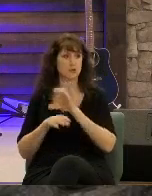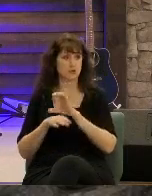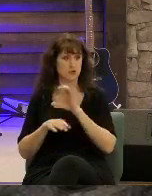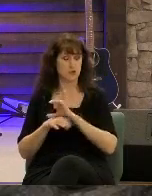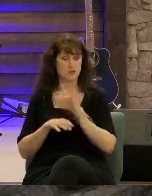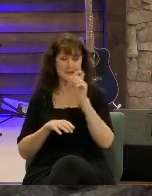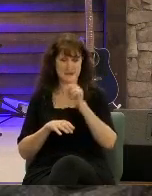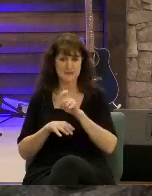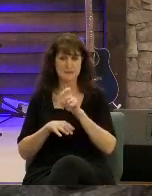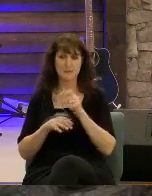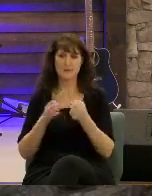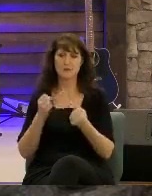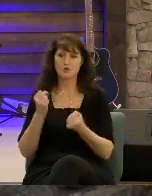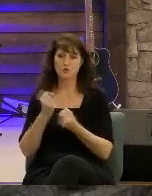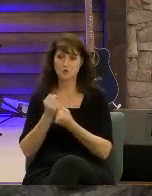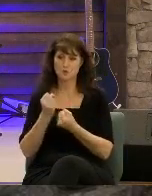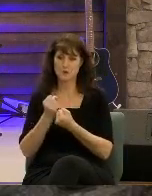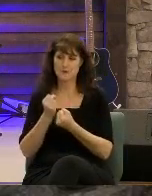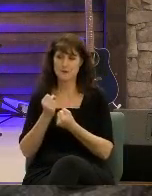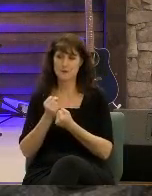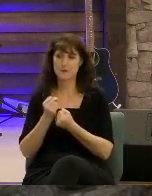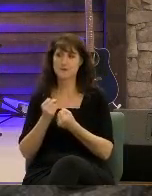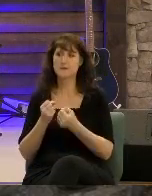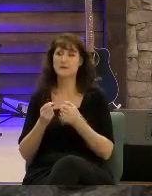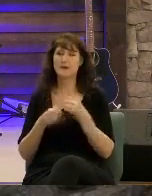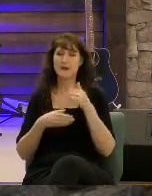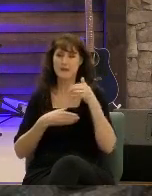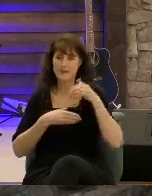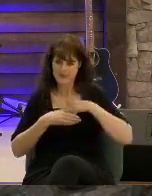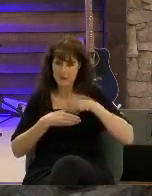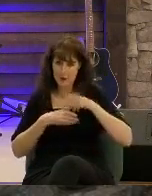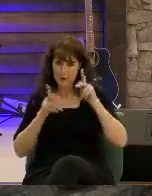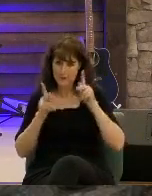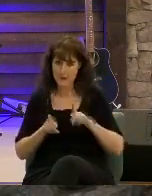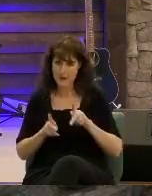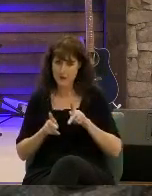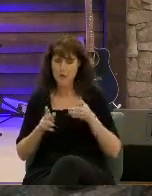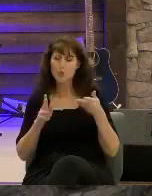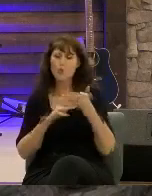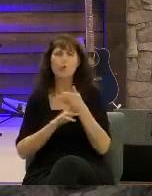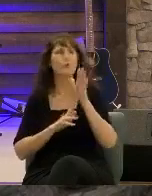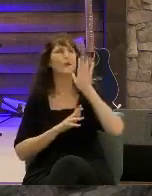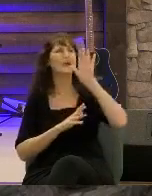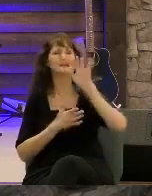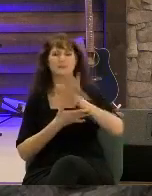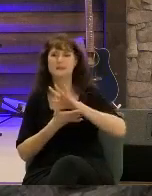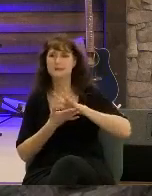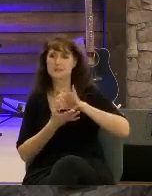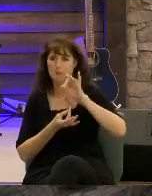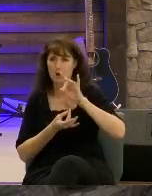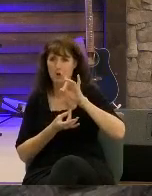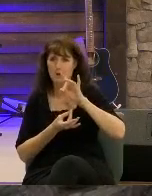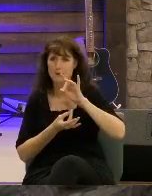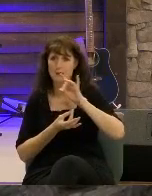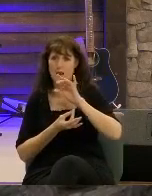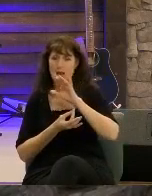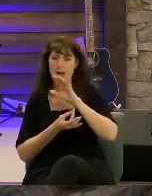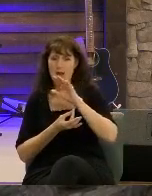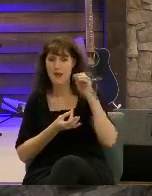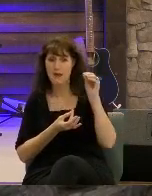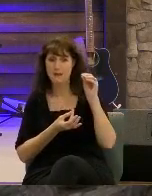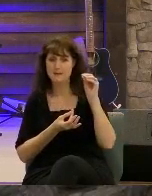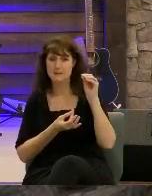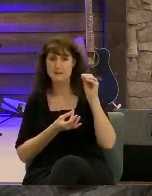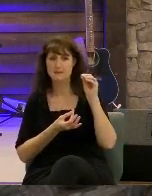needs to be strengthened in the inner man. How? Through his spirit, and that the spirit